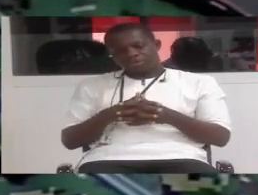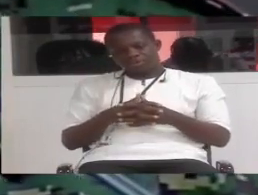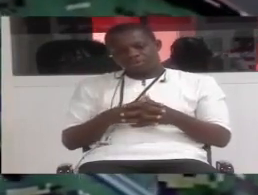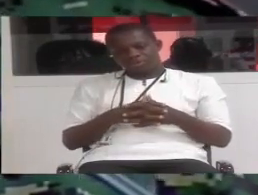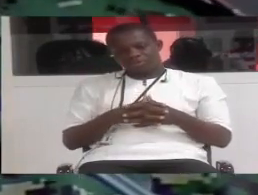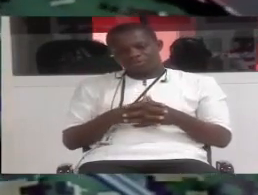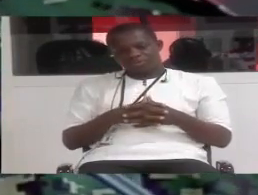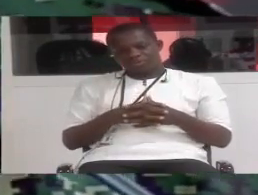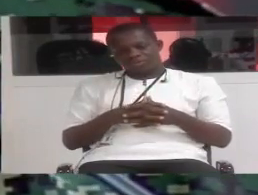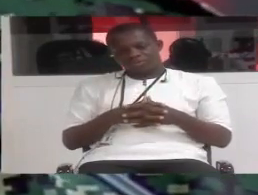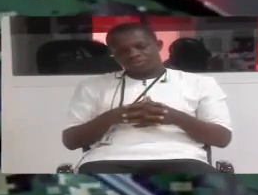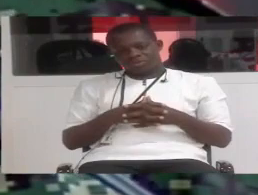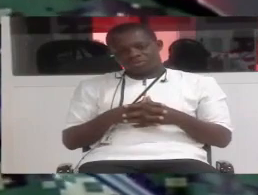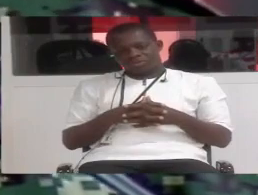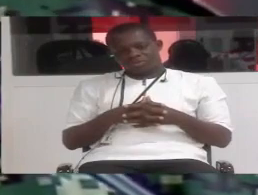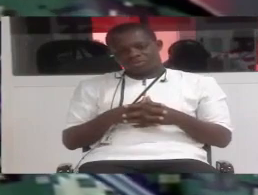ñaari ndaw yoy